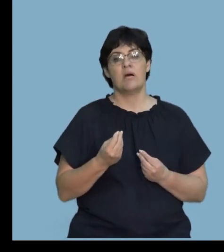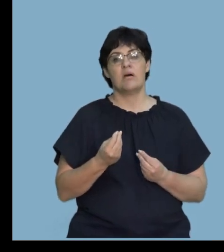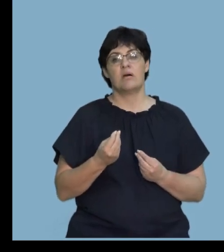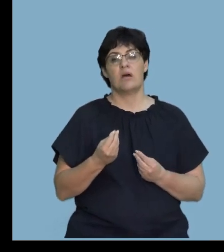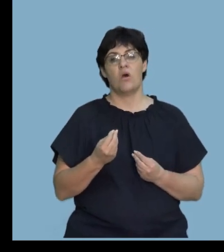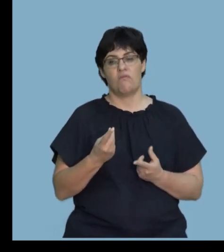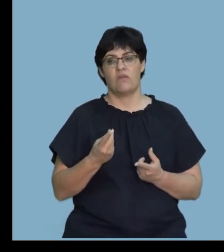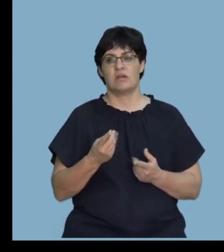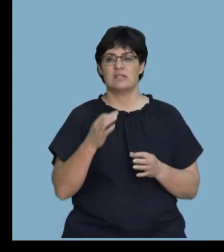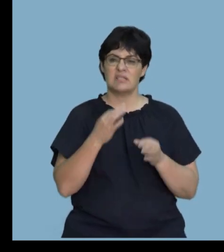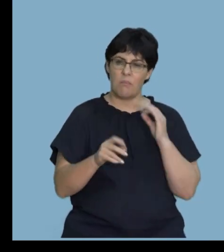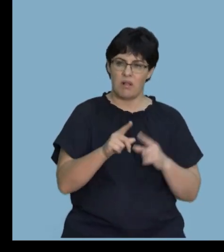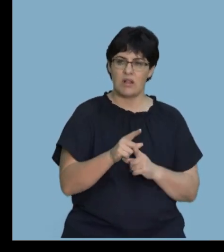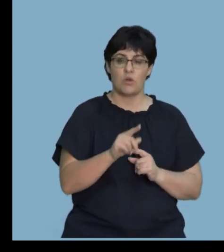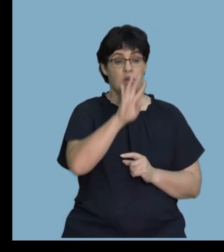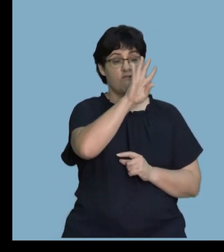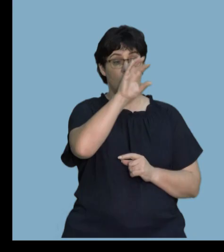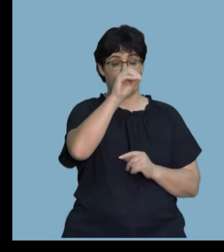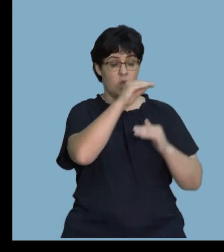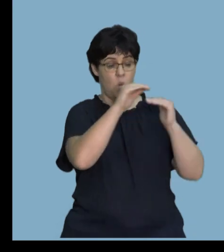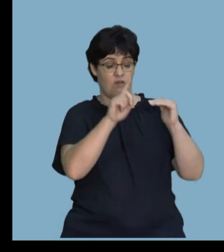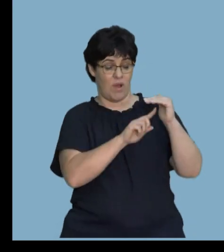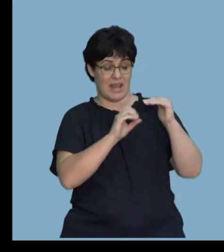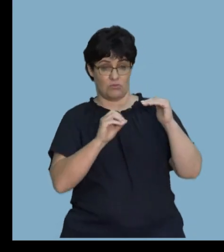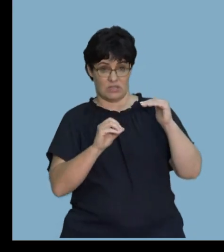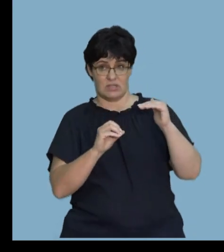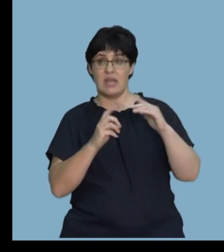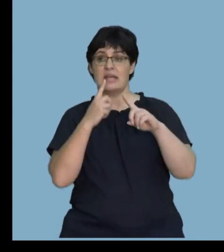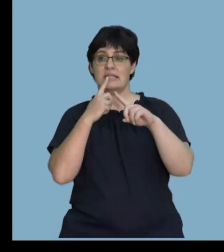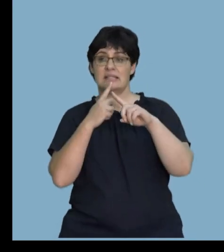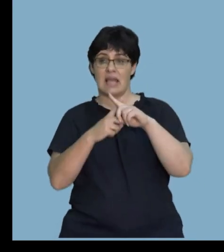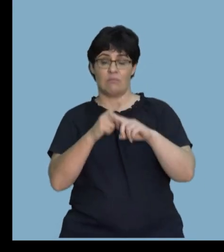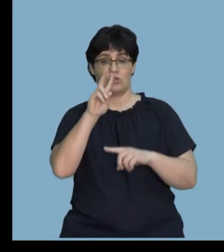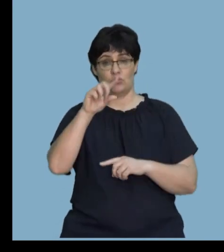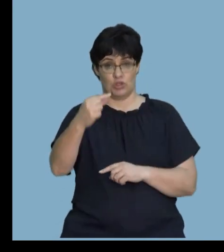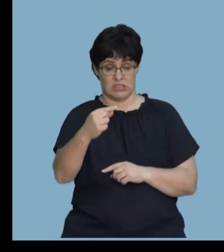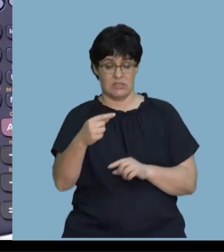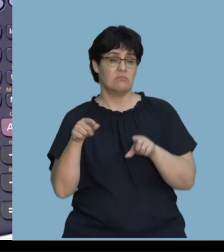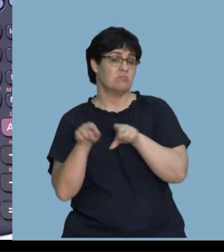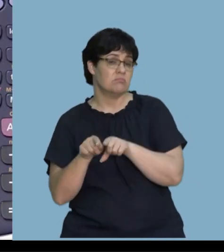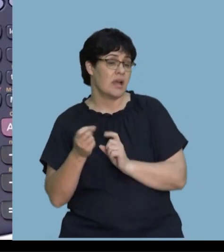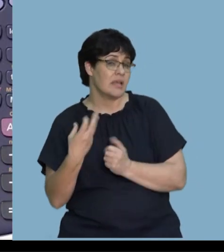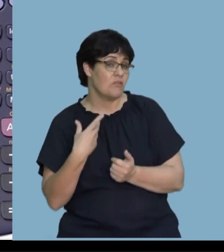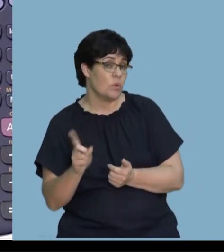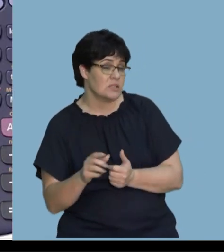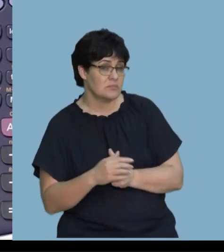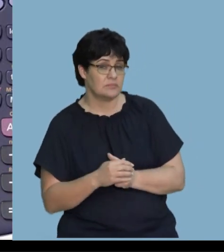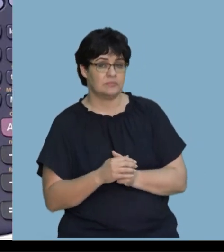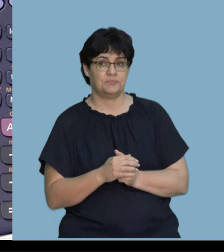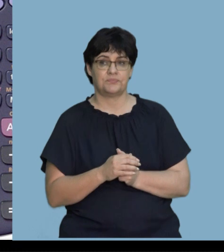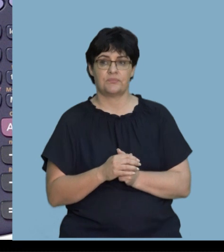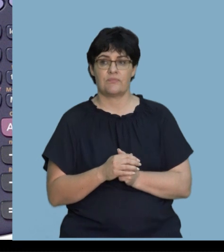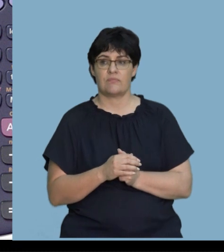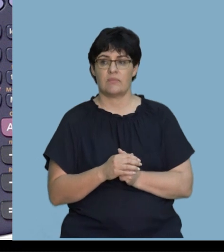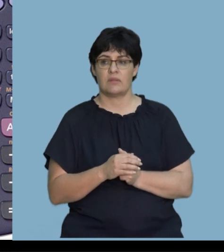sample of calcium carbonate in the antacid tablet, okay? So if you go to your calculator